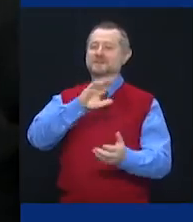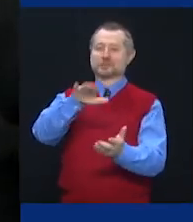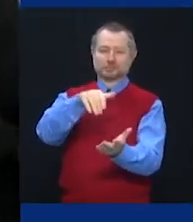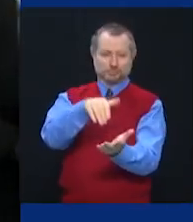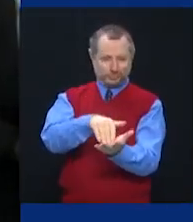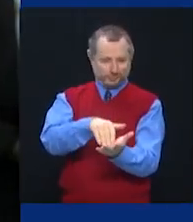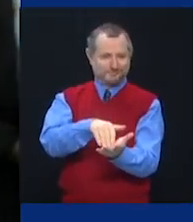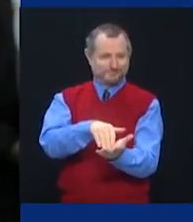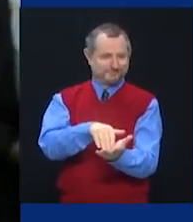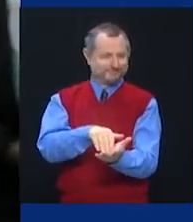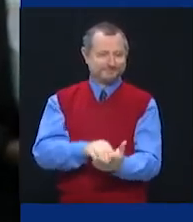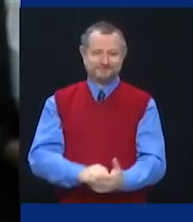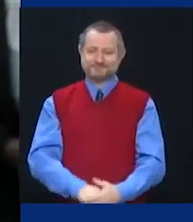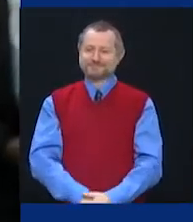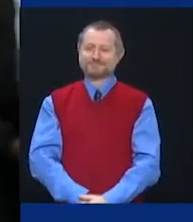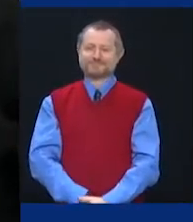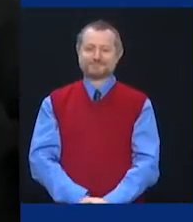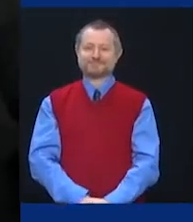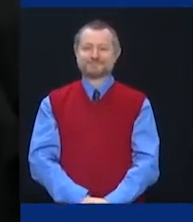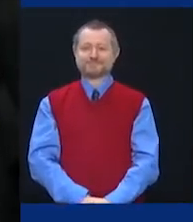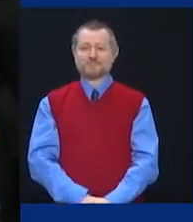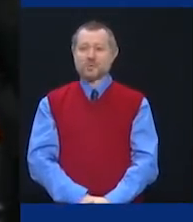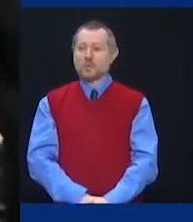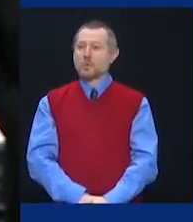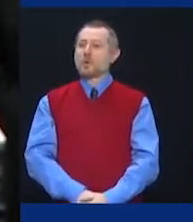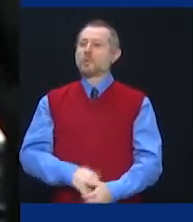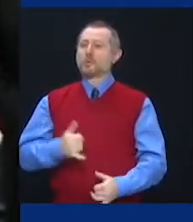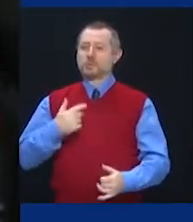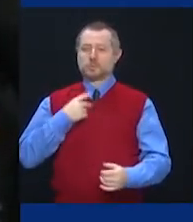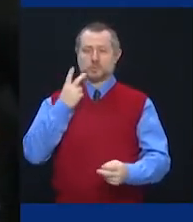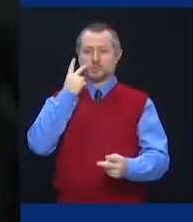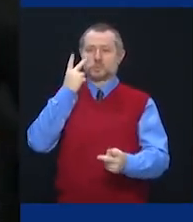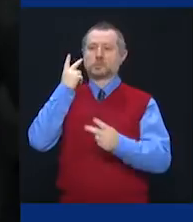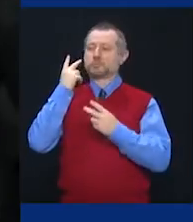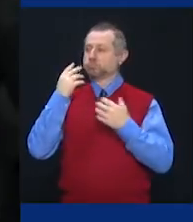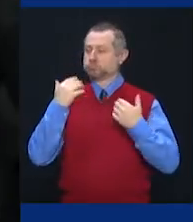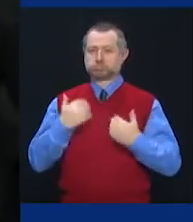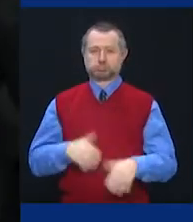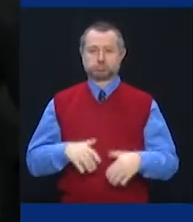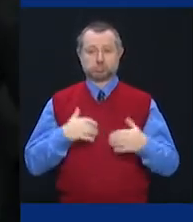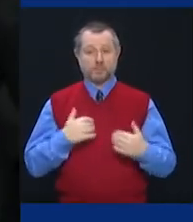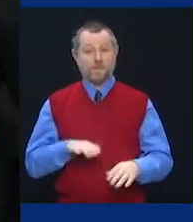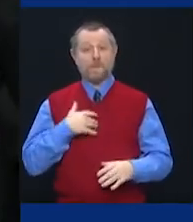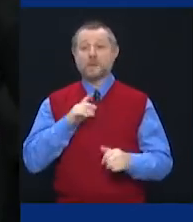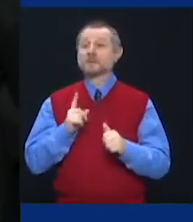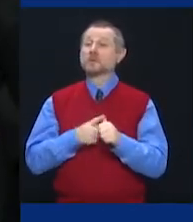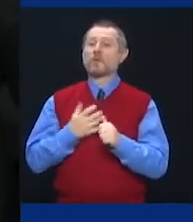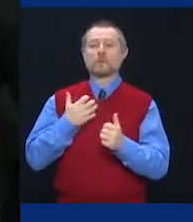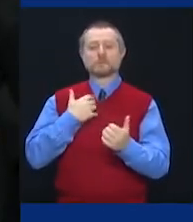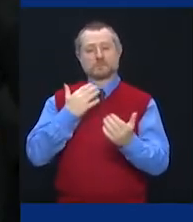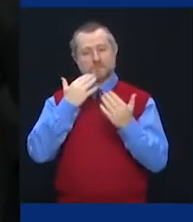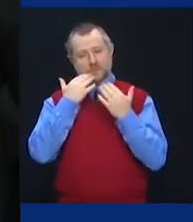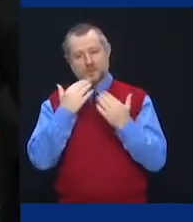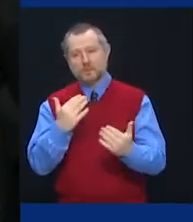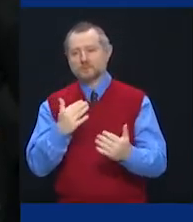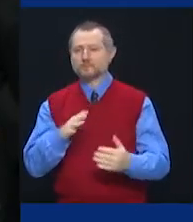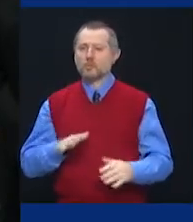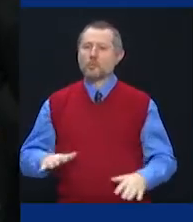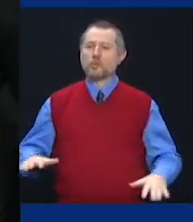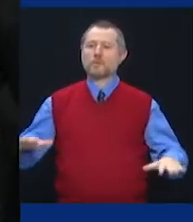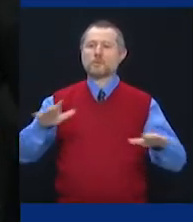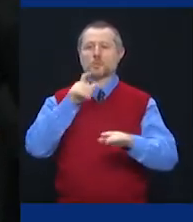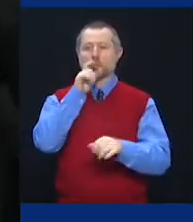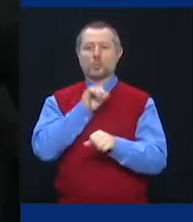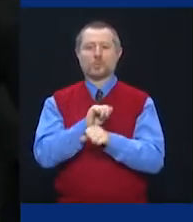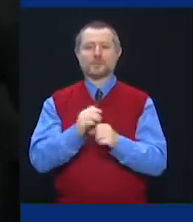and this brings back a lot of memories. First, let's thank all the people who are working here today,